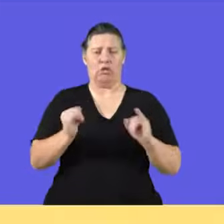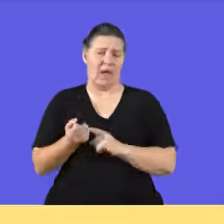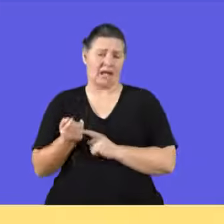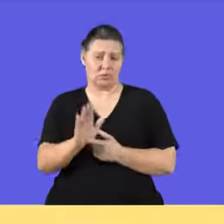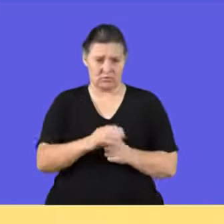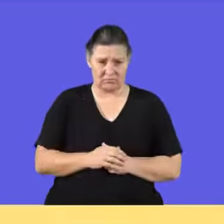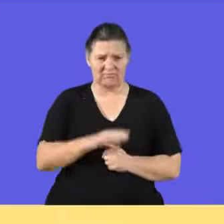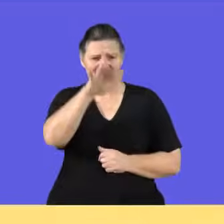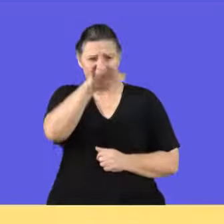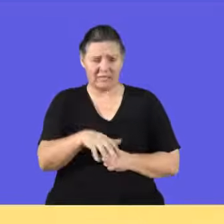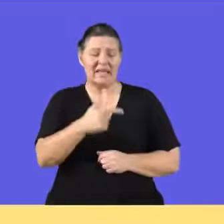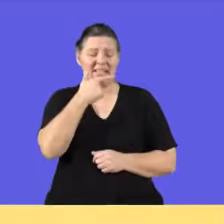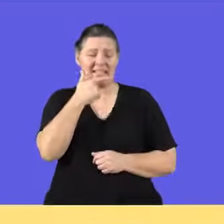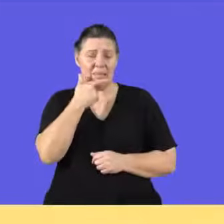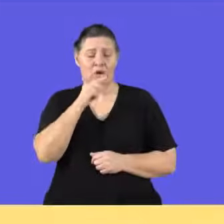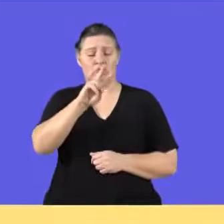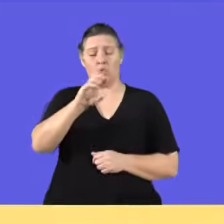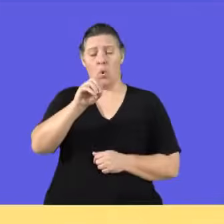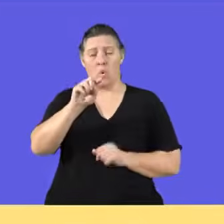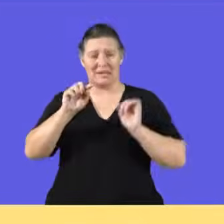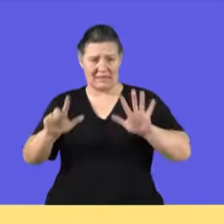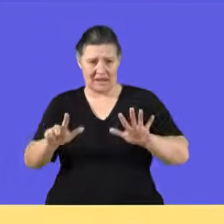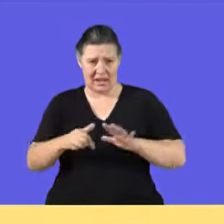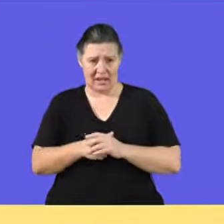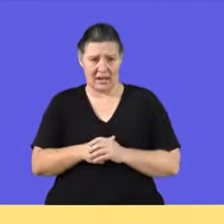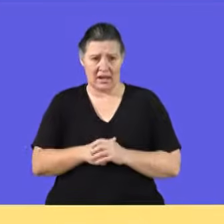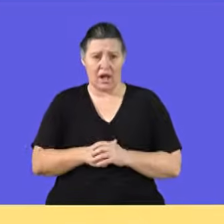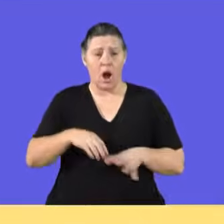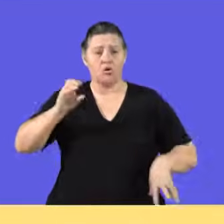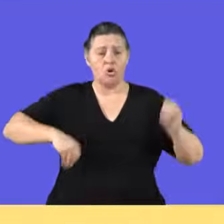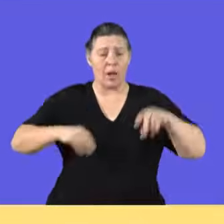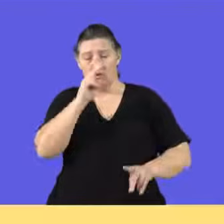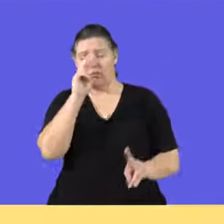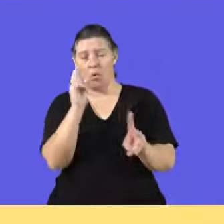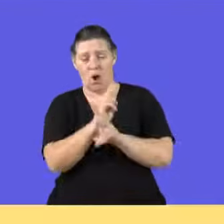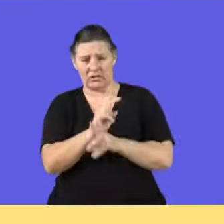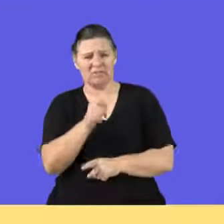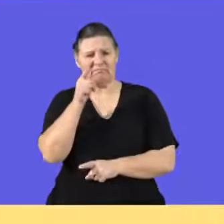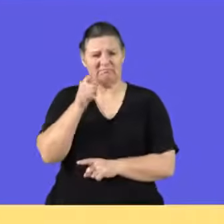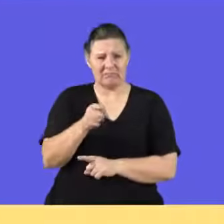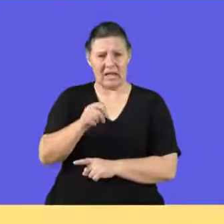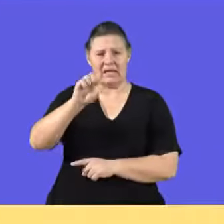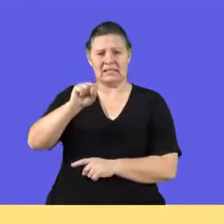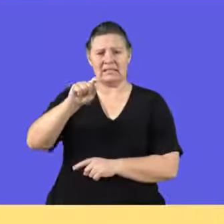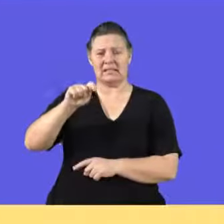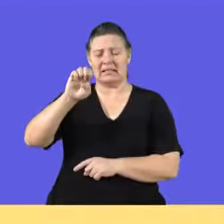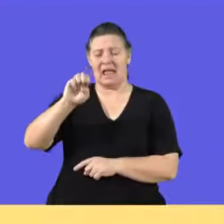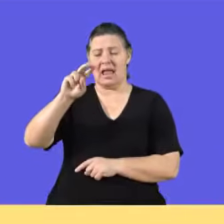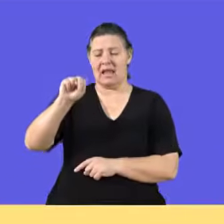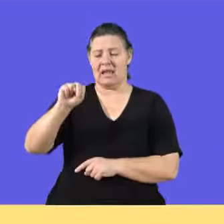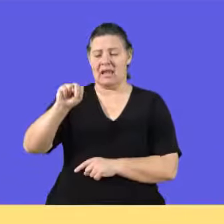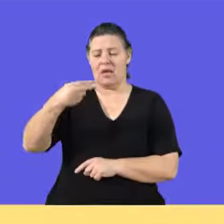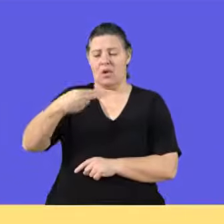dirty businesses being exposed. It reads, in December 2017 statement, Corruption Watch condemned